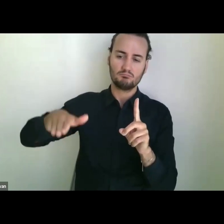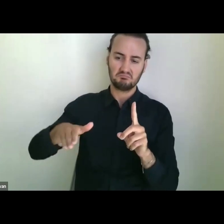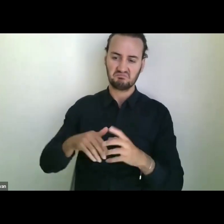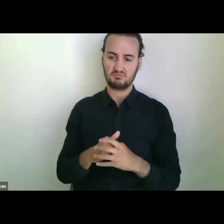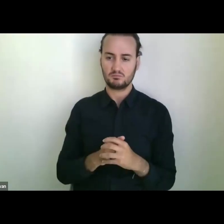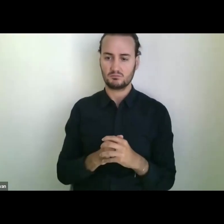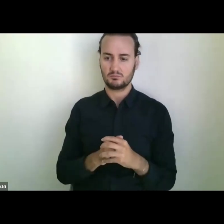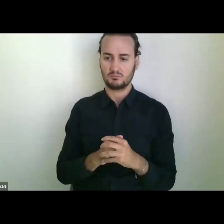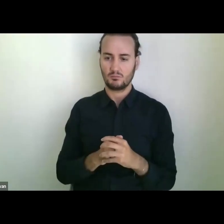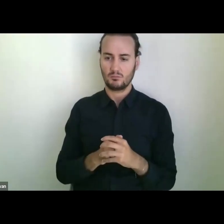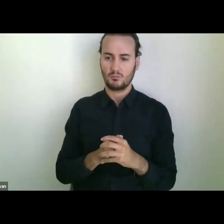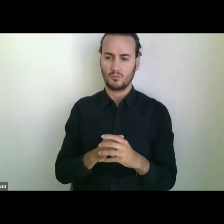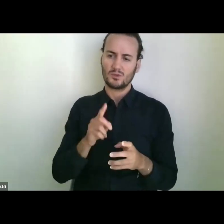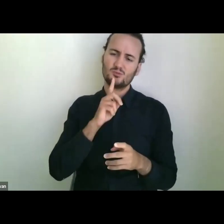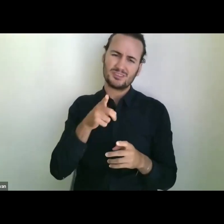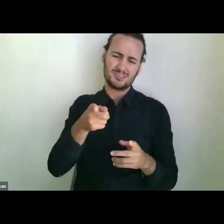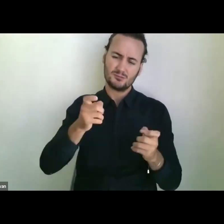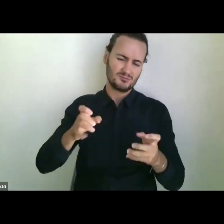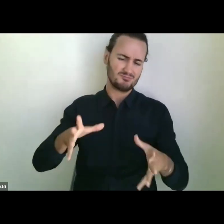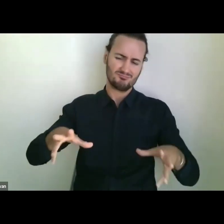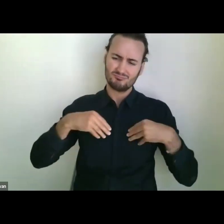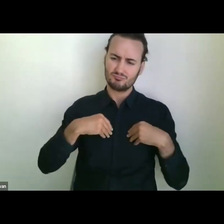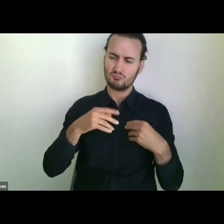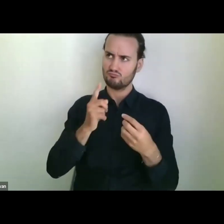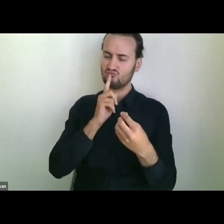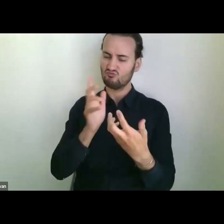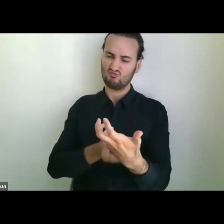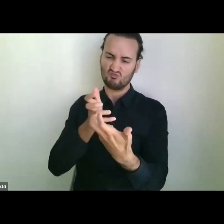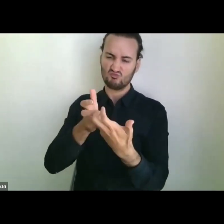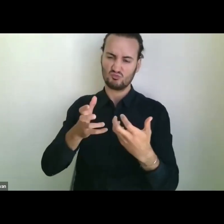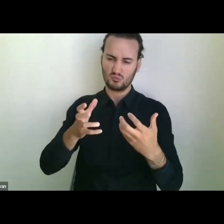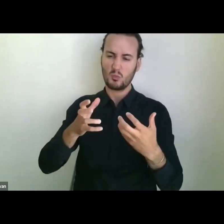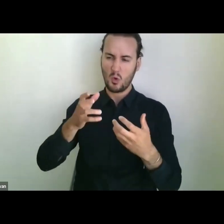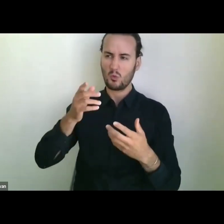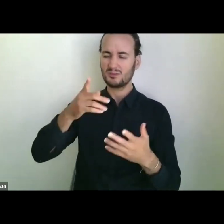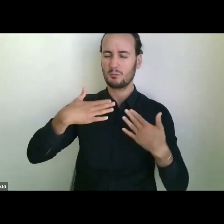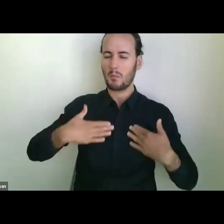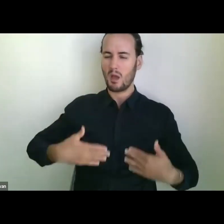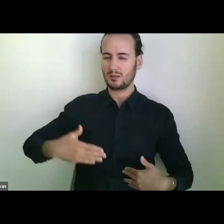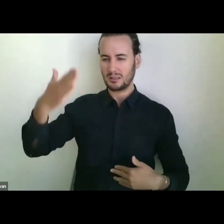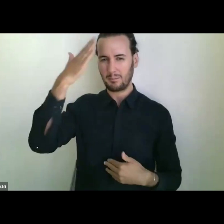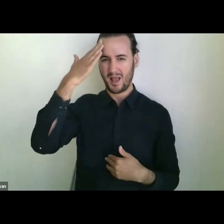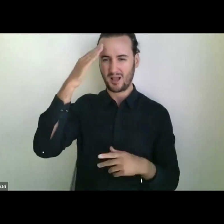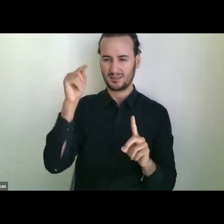that's most accommodating to your body mind. There is also